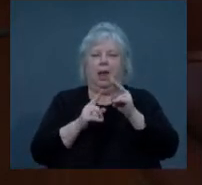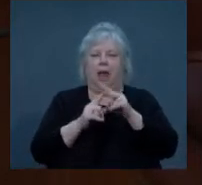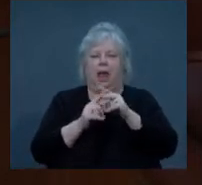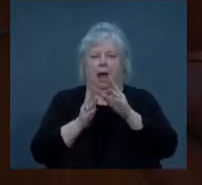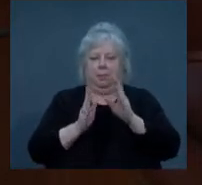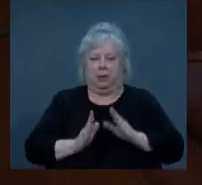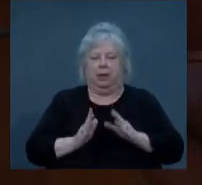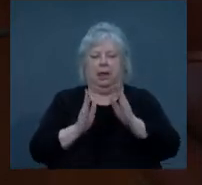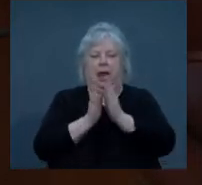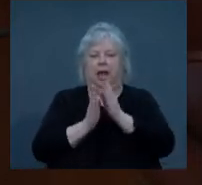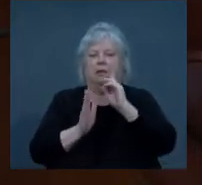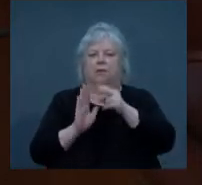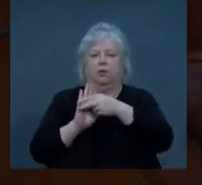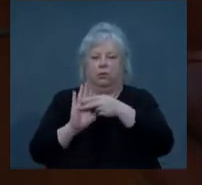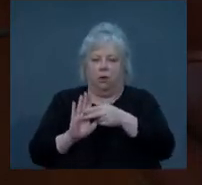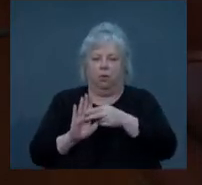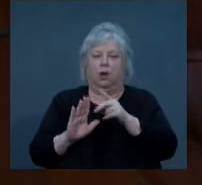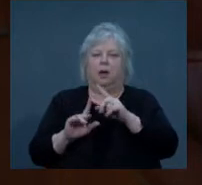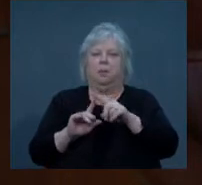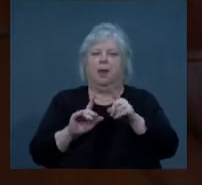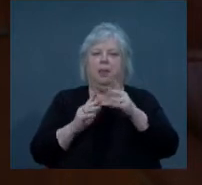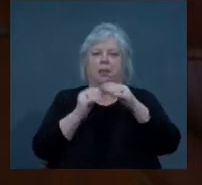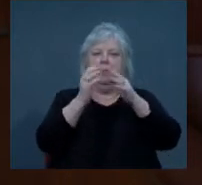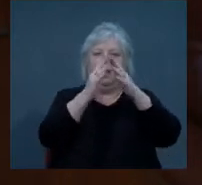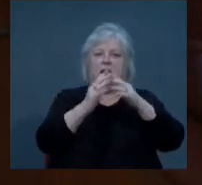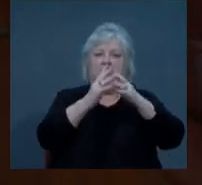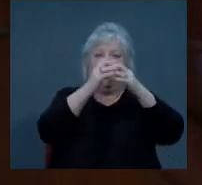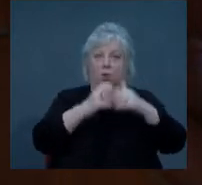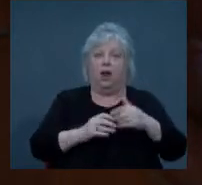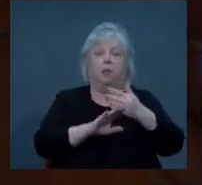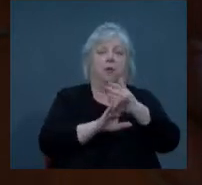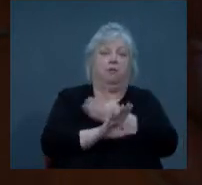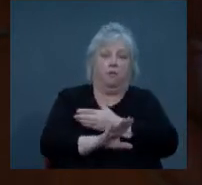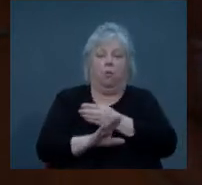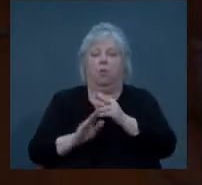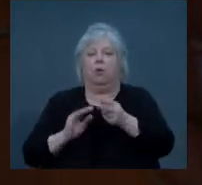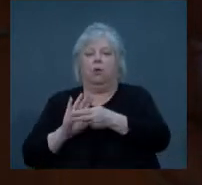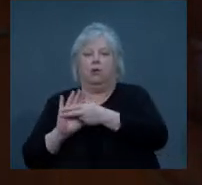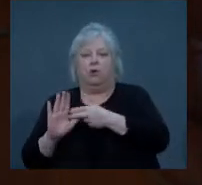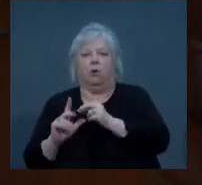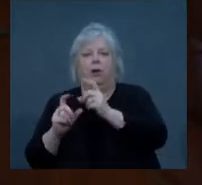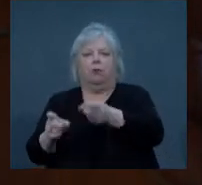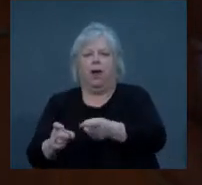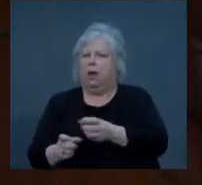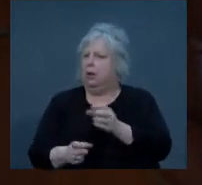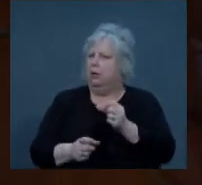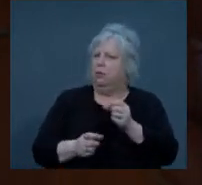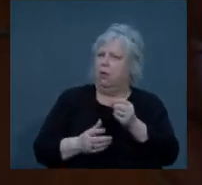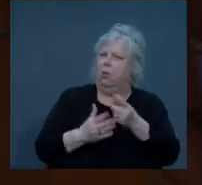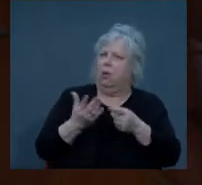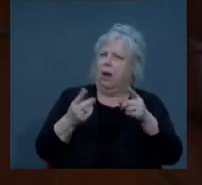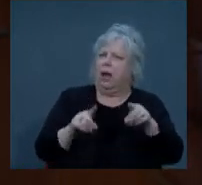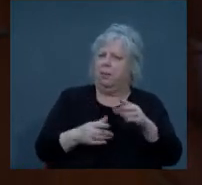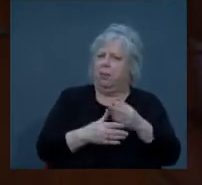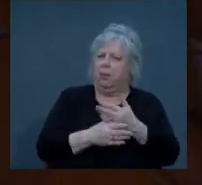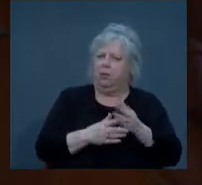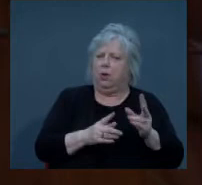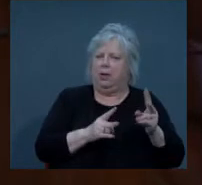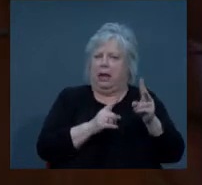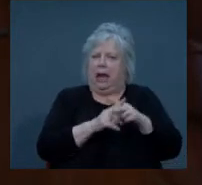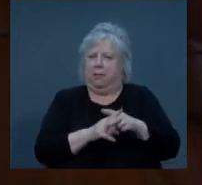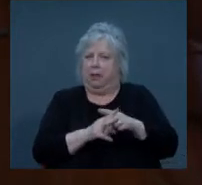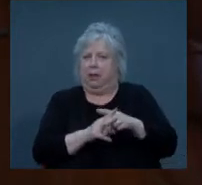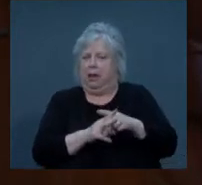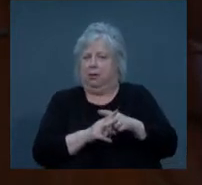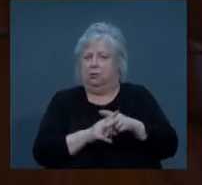zoning, and tore a building down before it happened. So what happened between the application